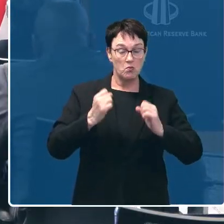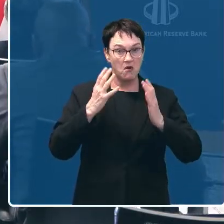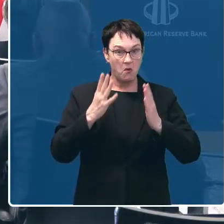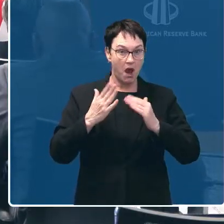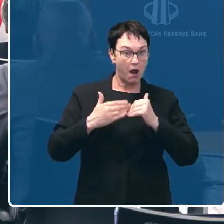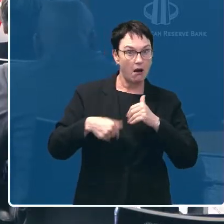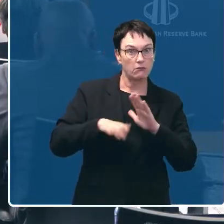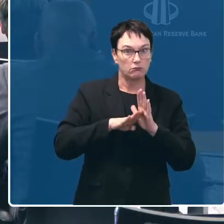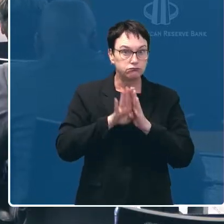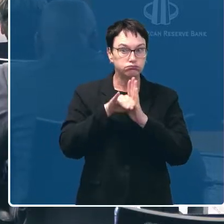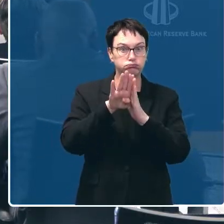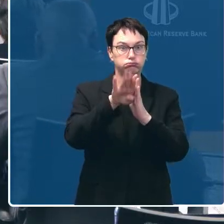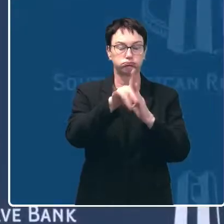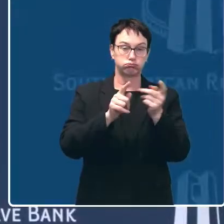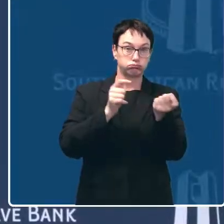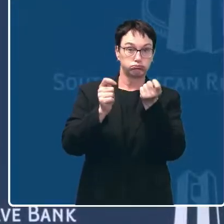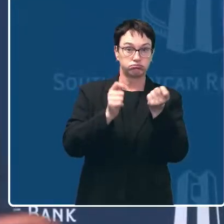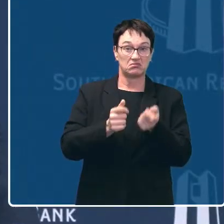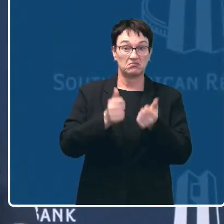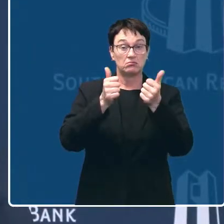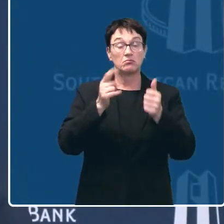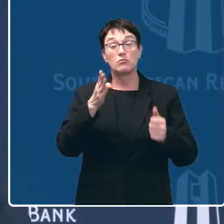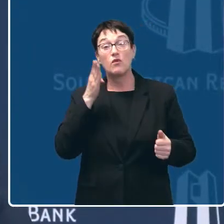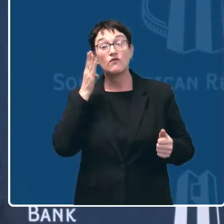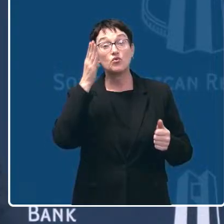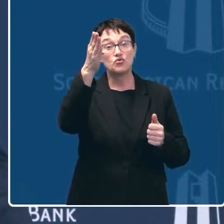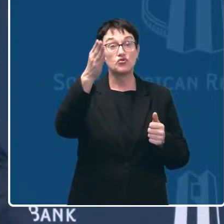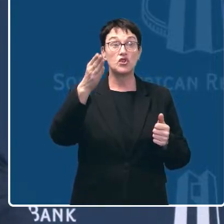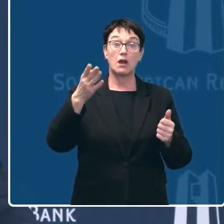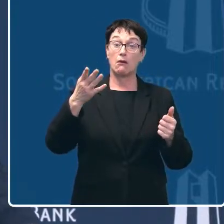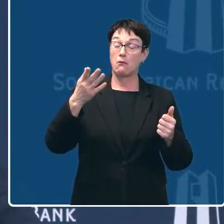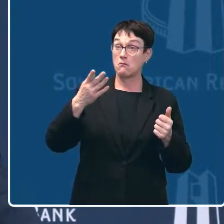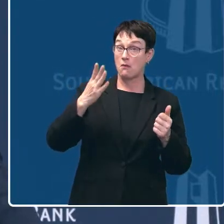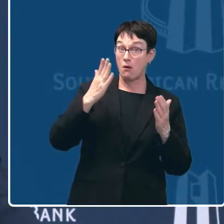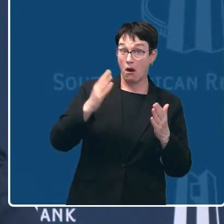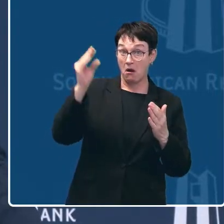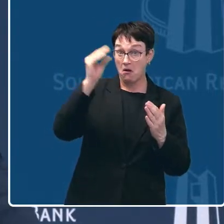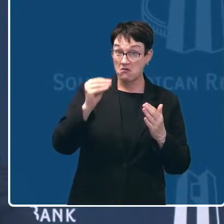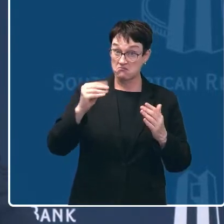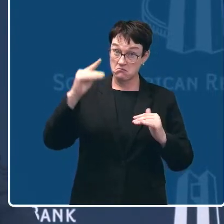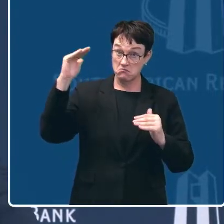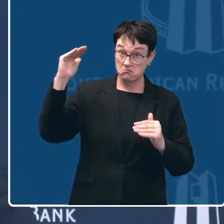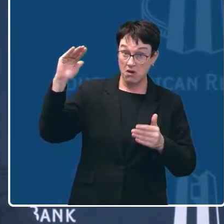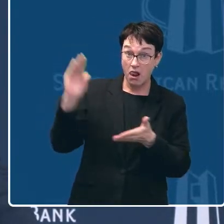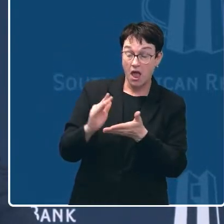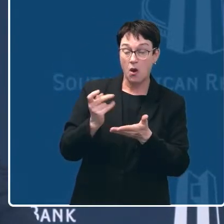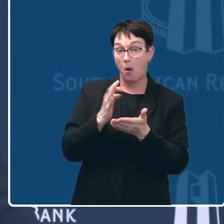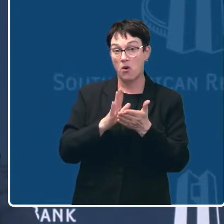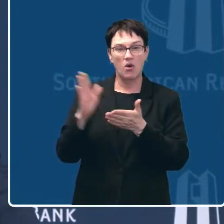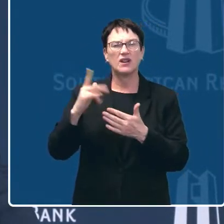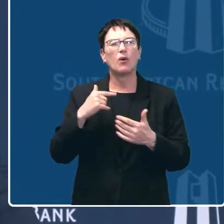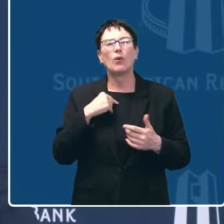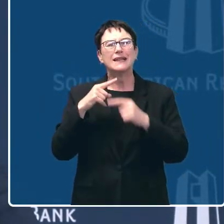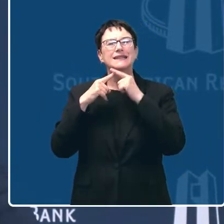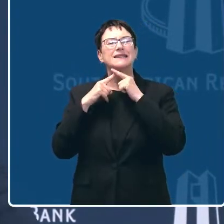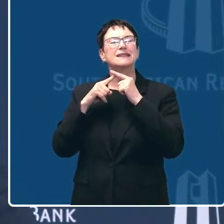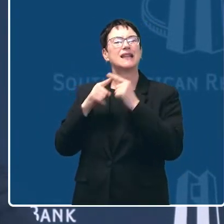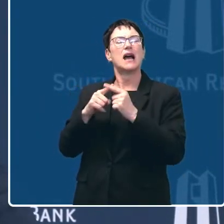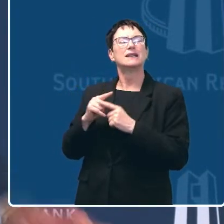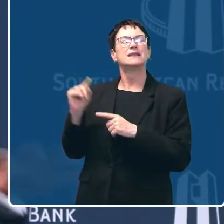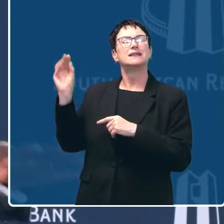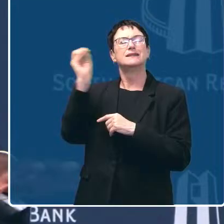future rate cuts, we don't target the exchange rate. We target inflation.